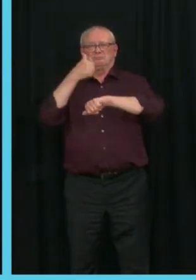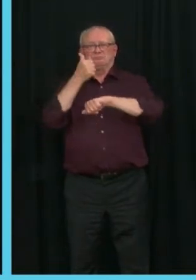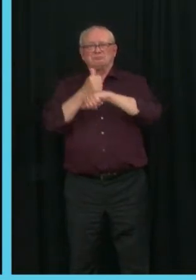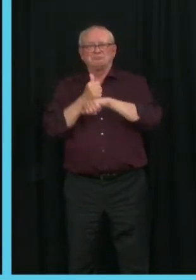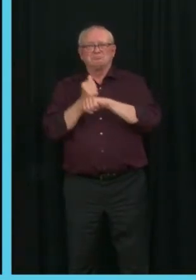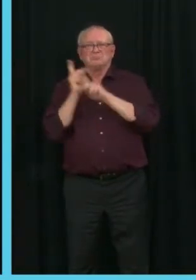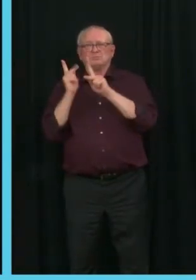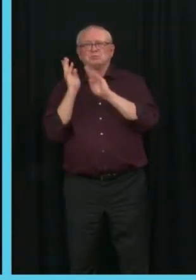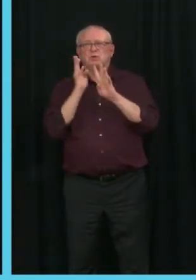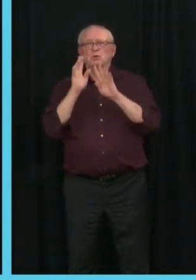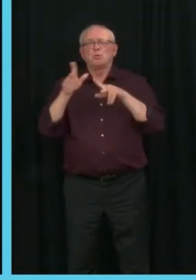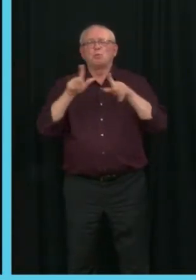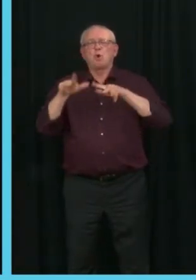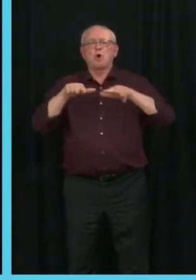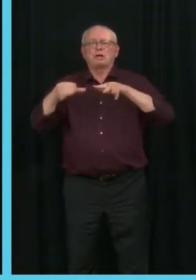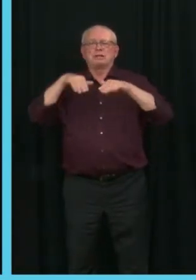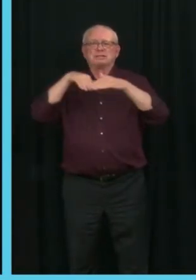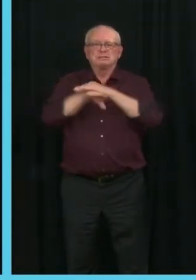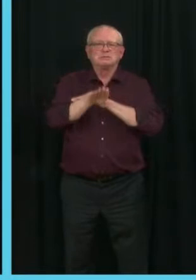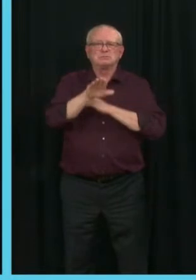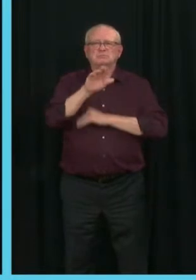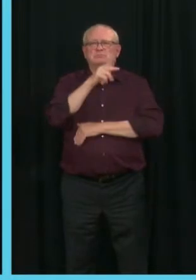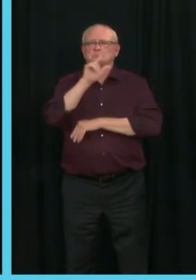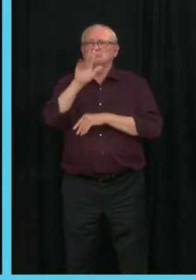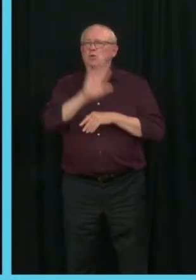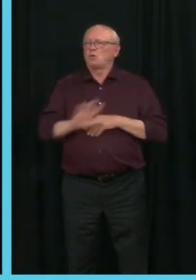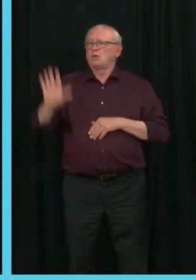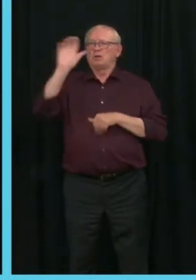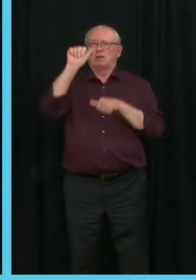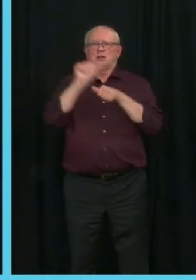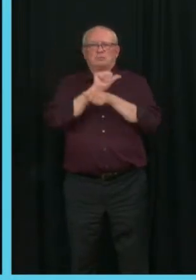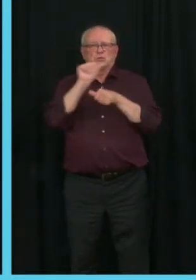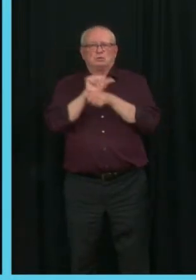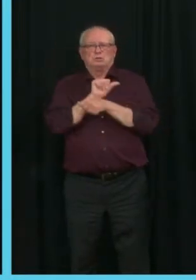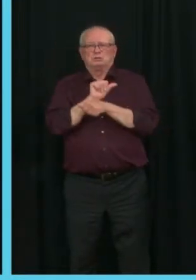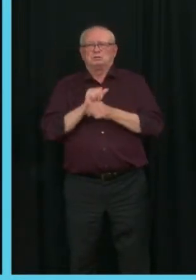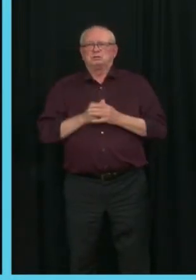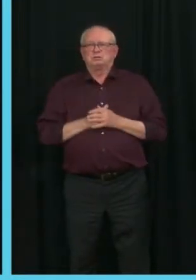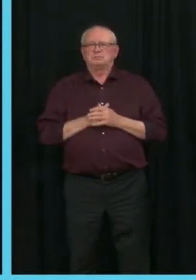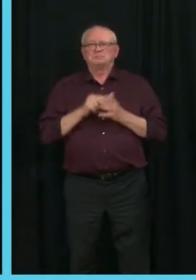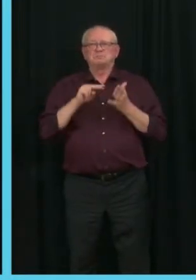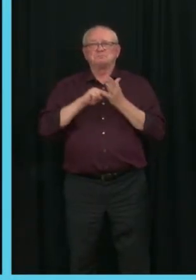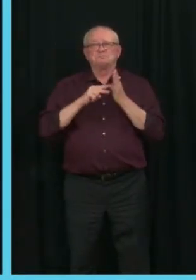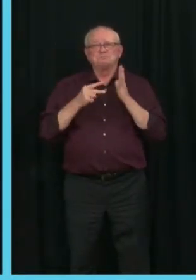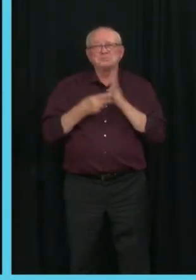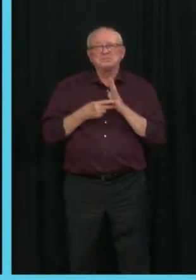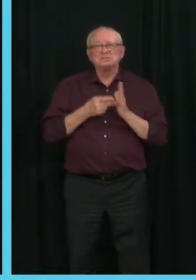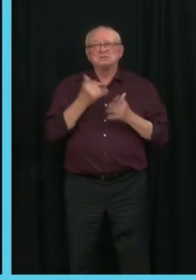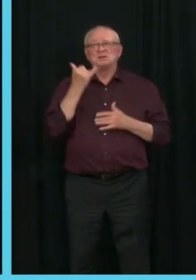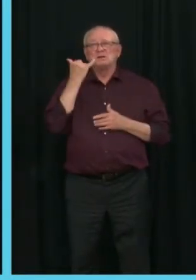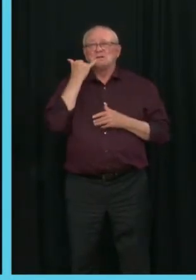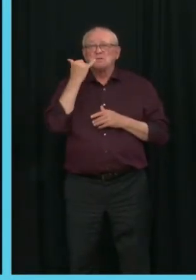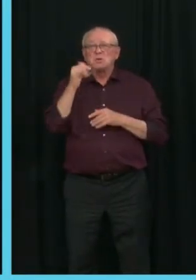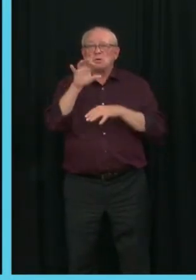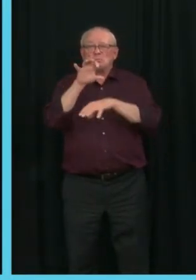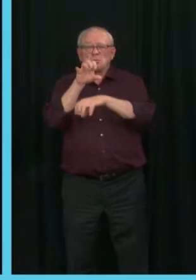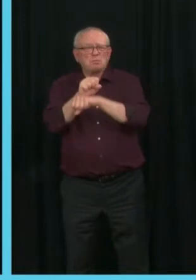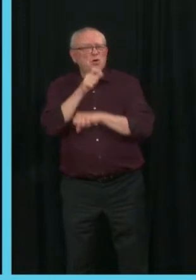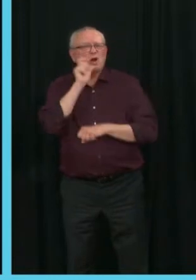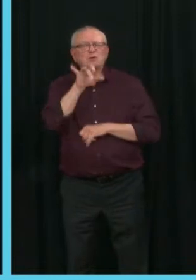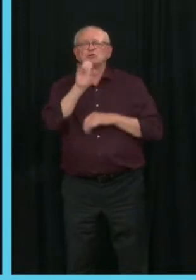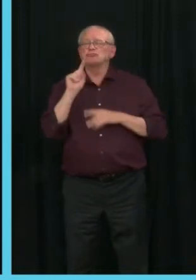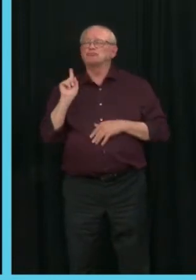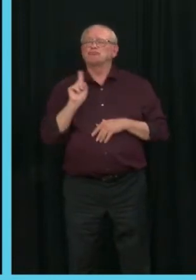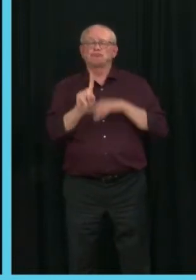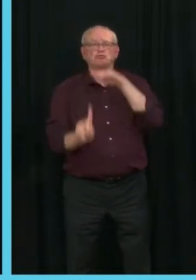many places in the province. No appointment is needed in these locations, so check for hours and locations of walk-in